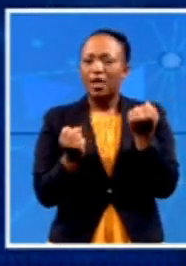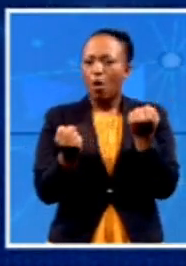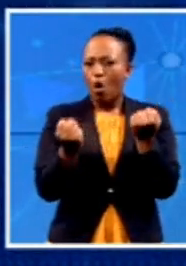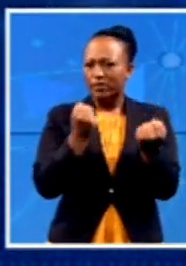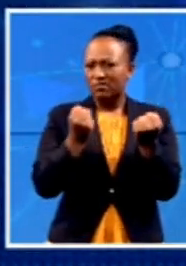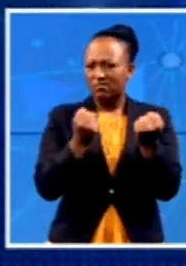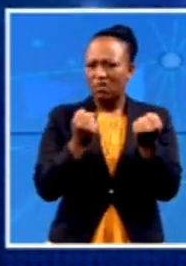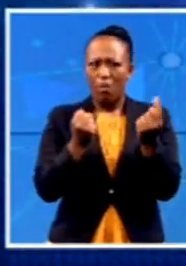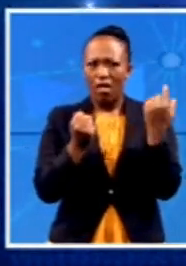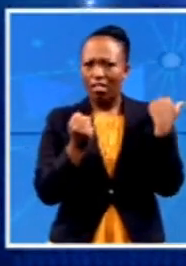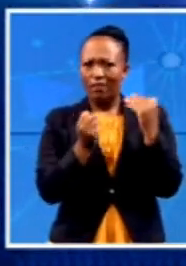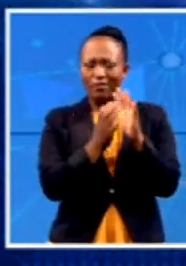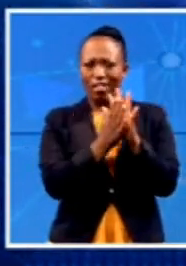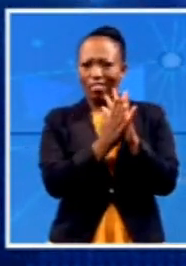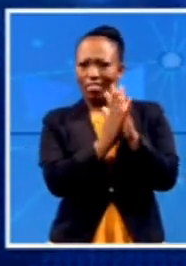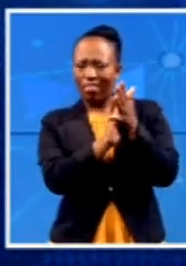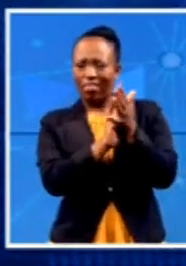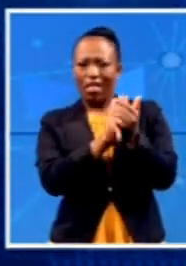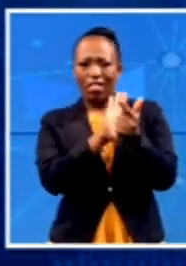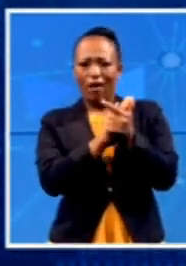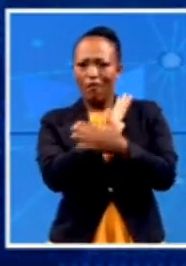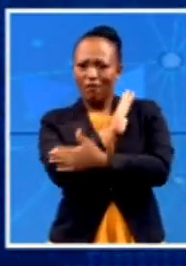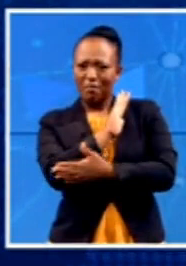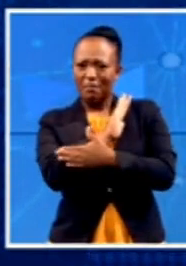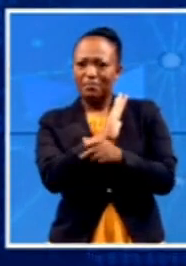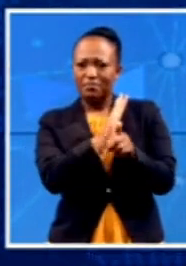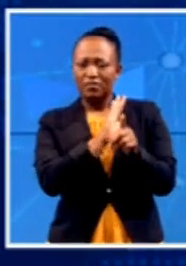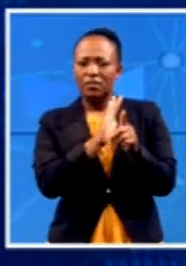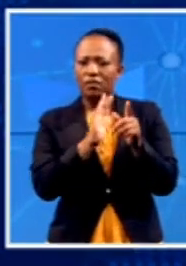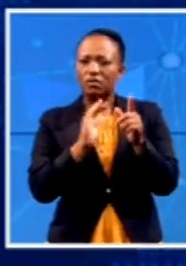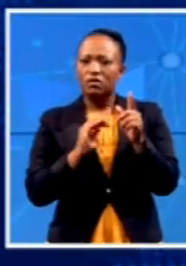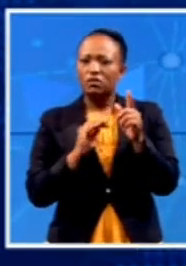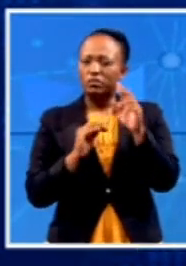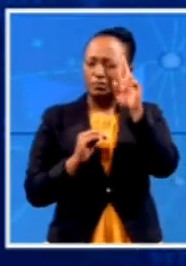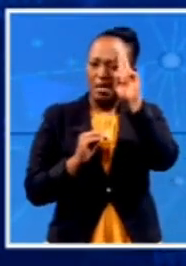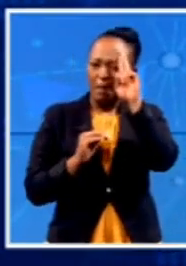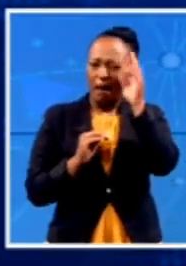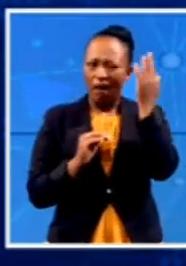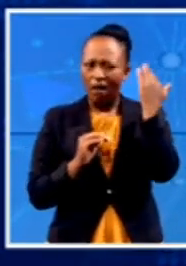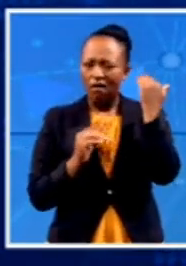So it was a commemoration, a reminder of what happened in the past.